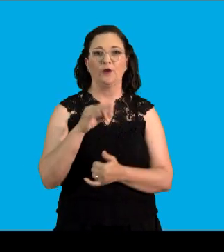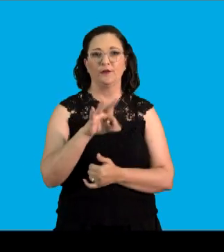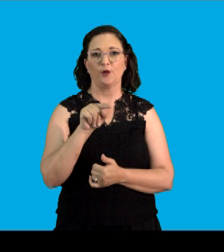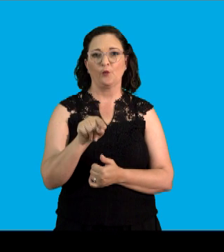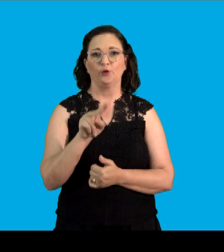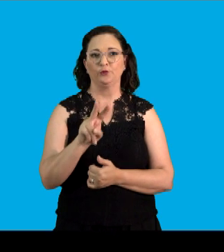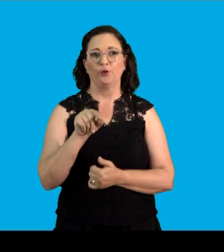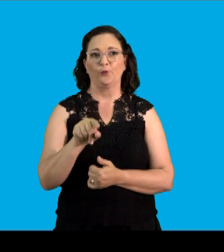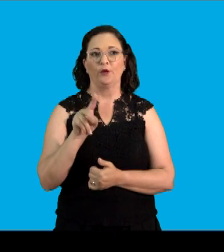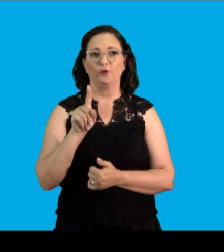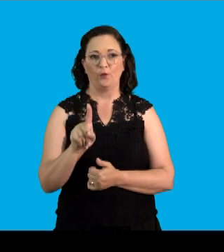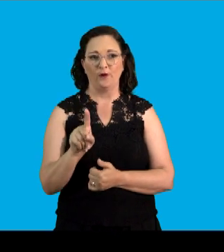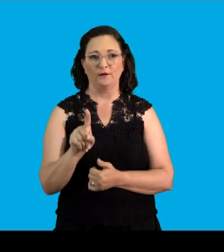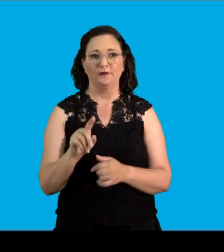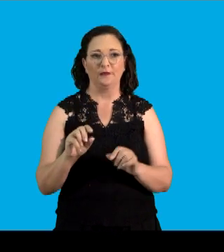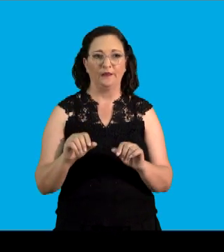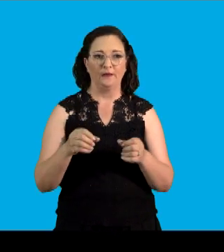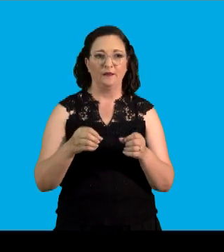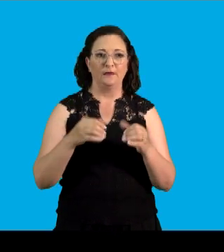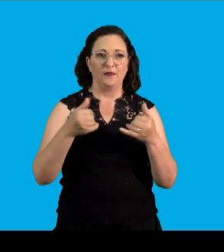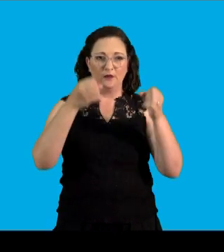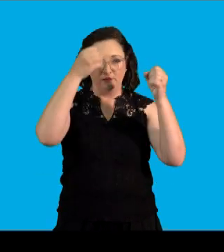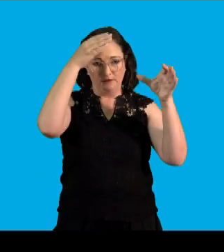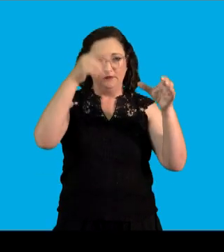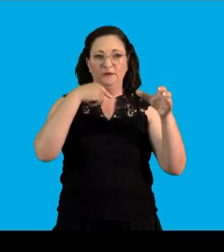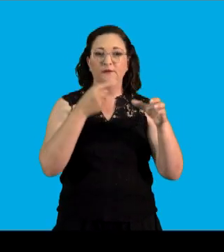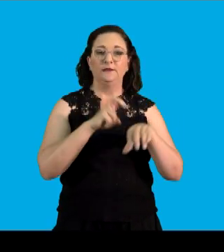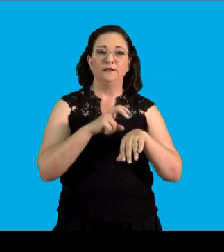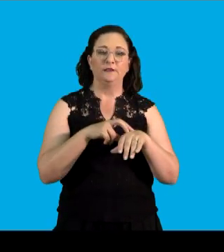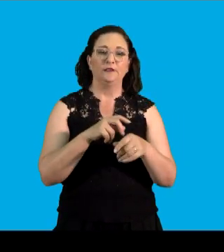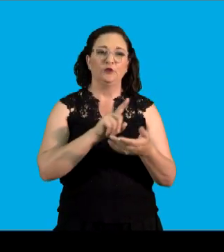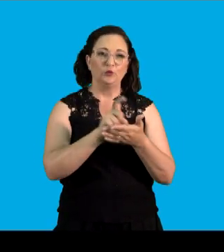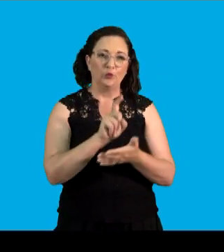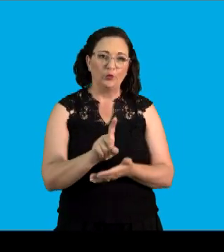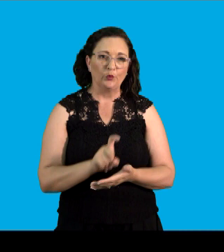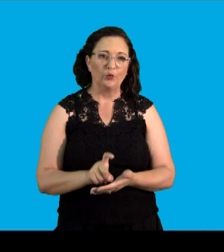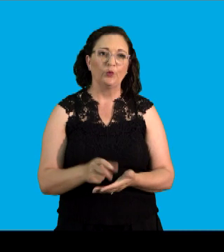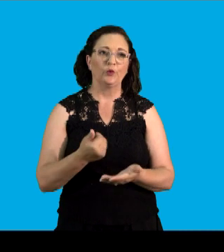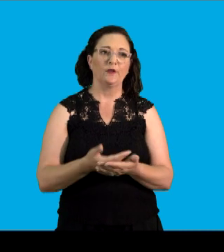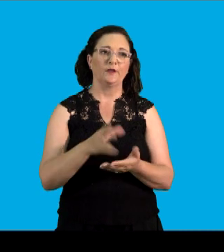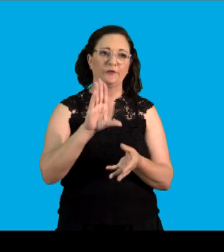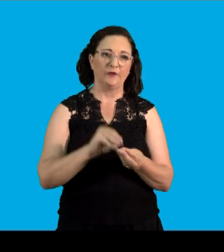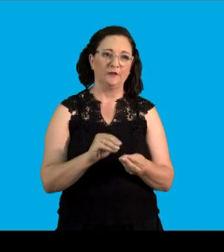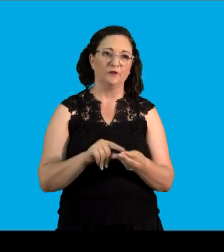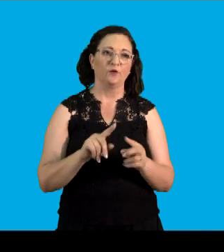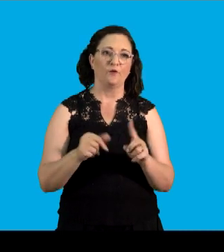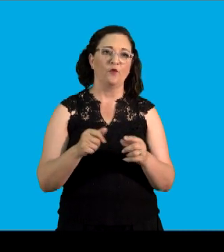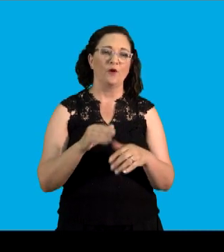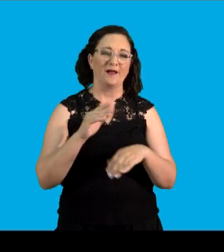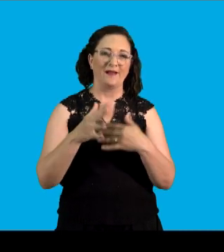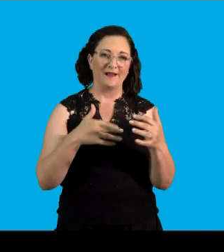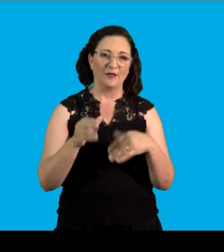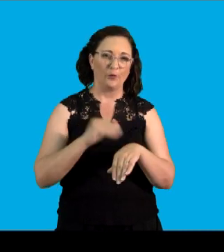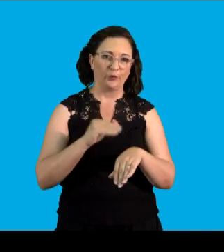3.2.1. Experts have been requested to complete a questionnaire to solve semi-inc problems. You write your answer